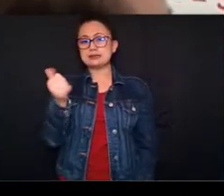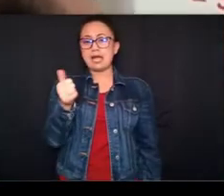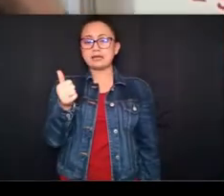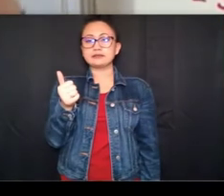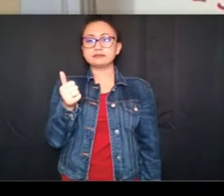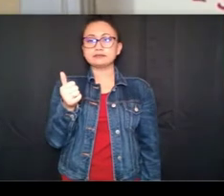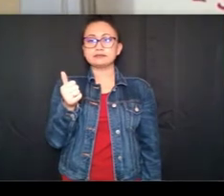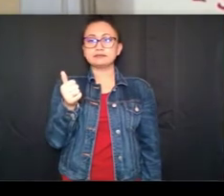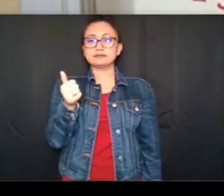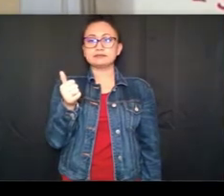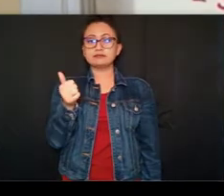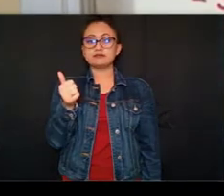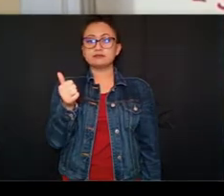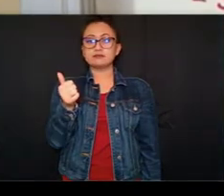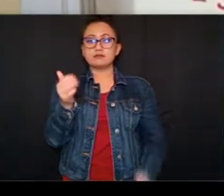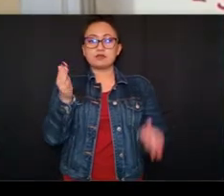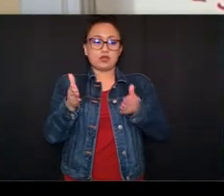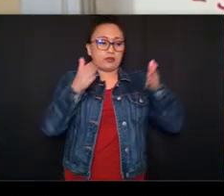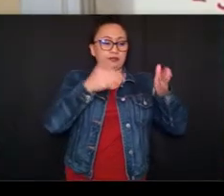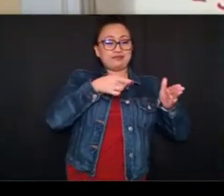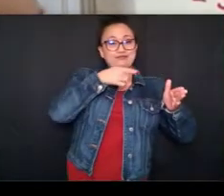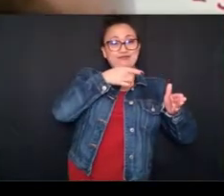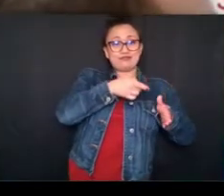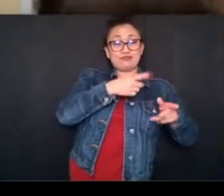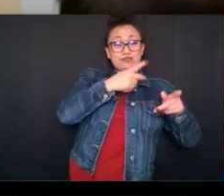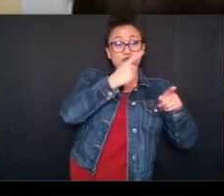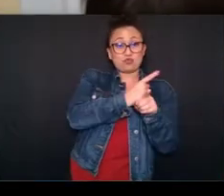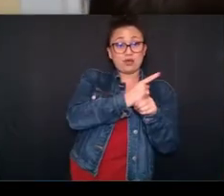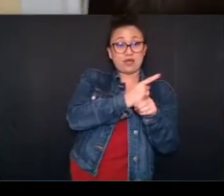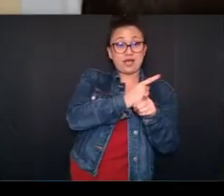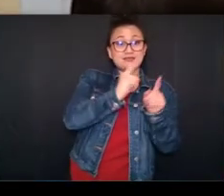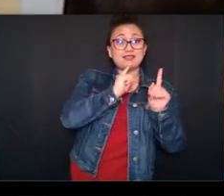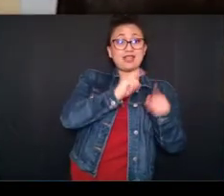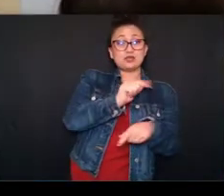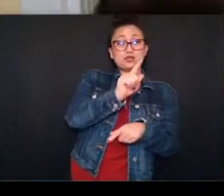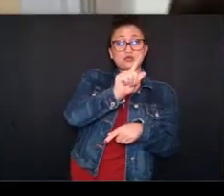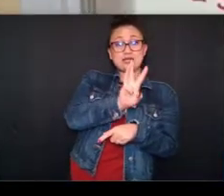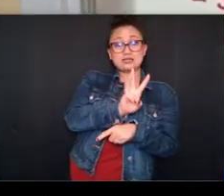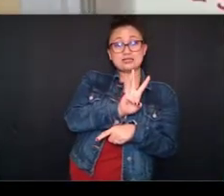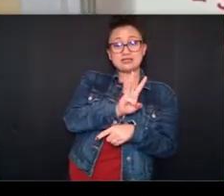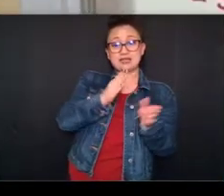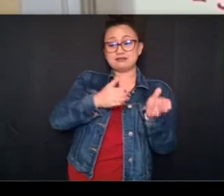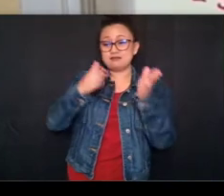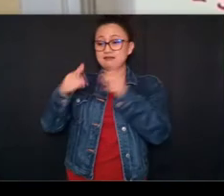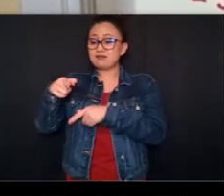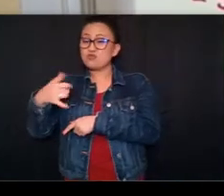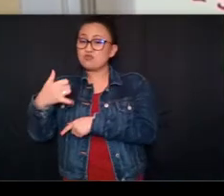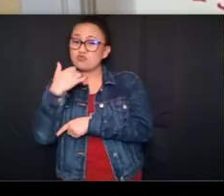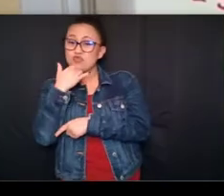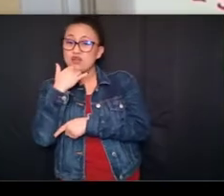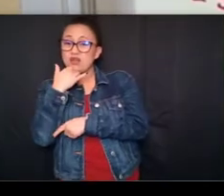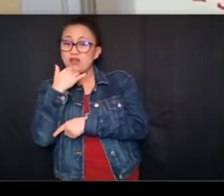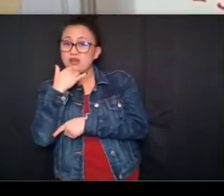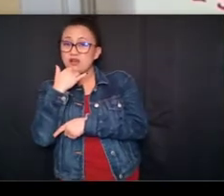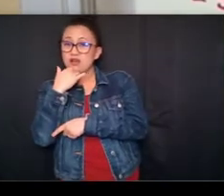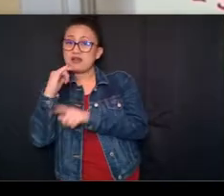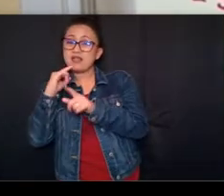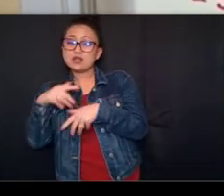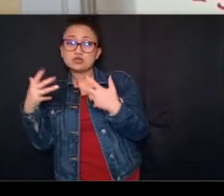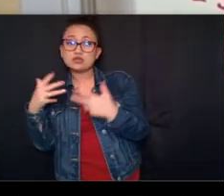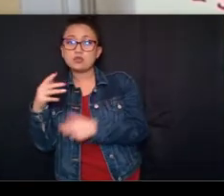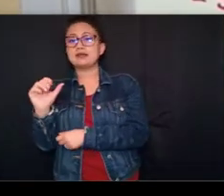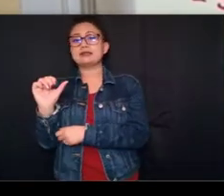one student who did it correctly gets the answer of 26. Another student who does the answer incorrectly gets 10. So